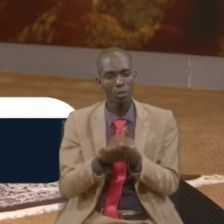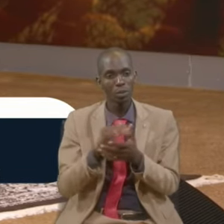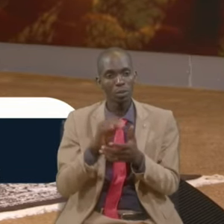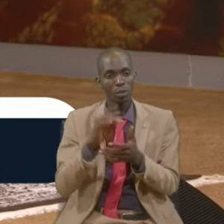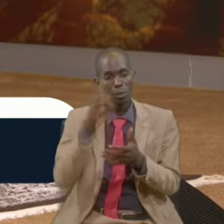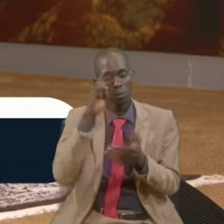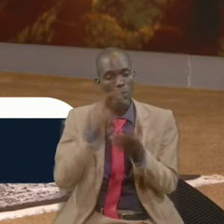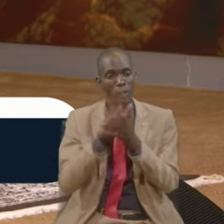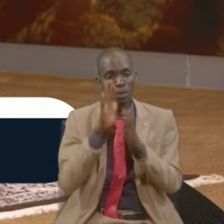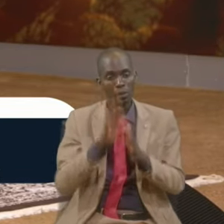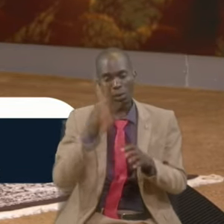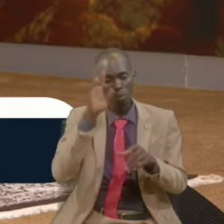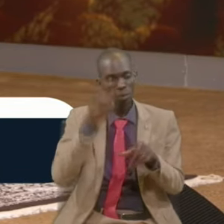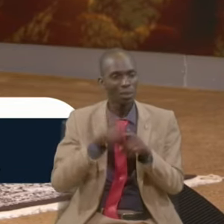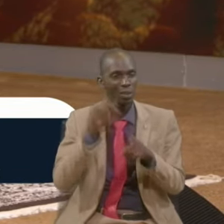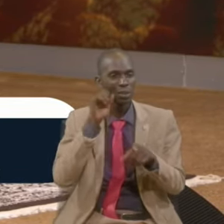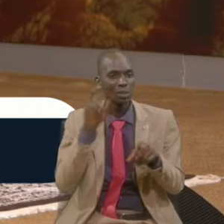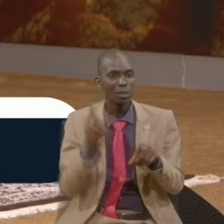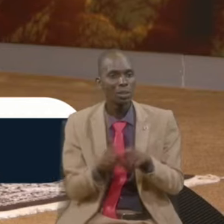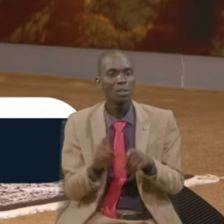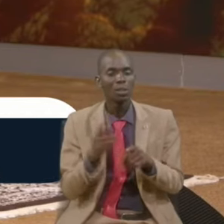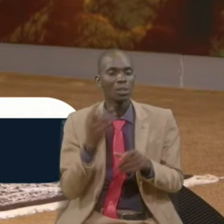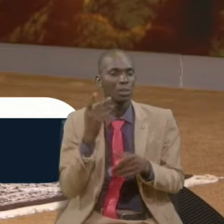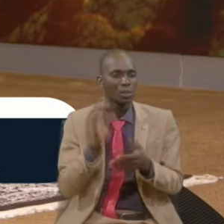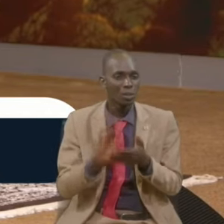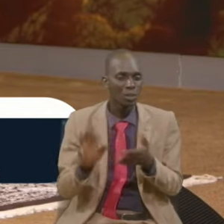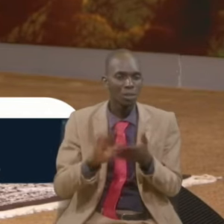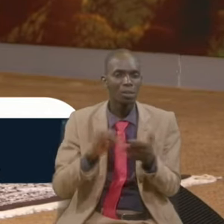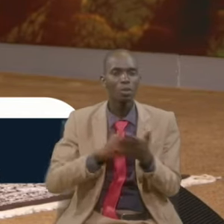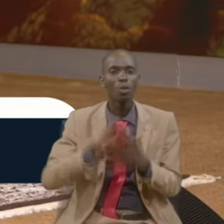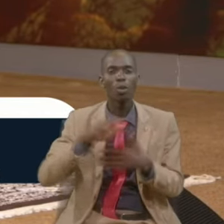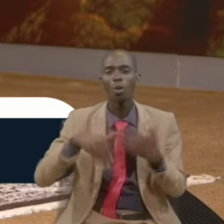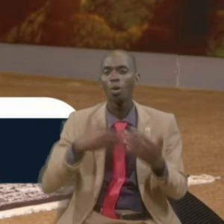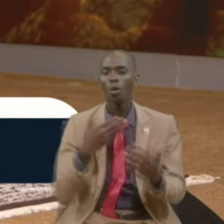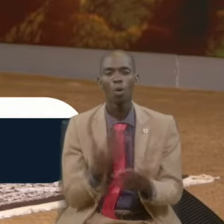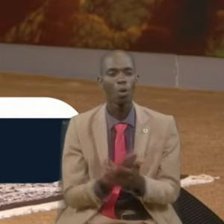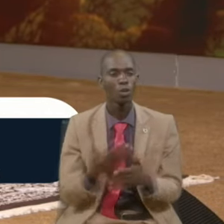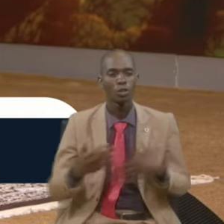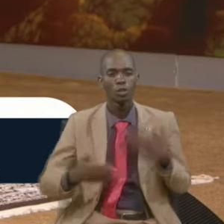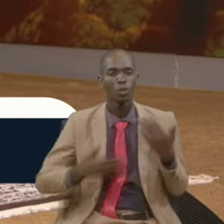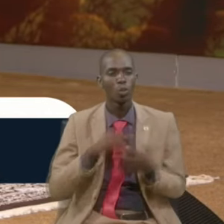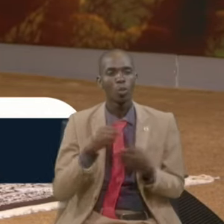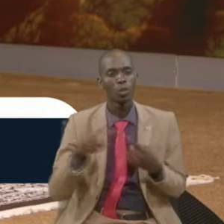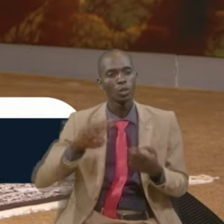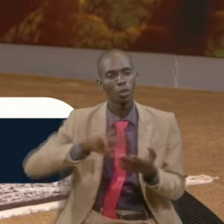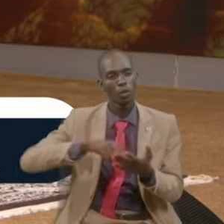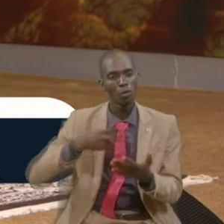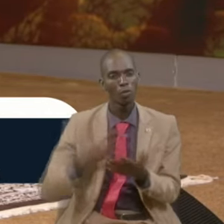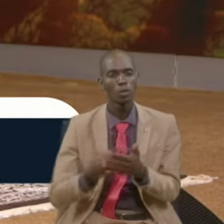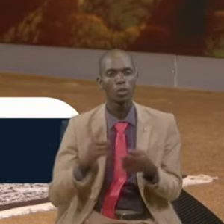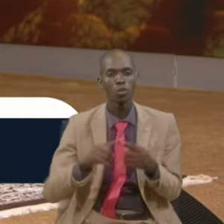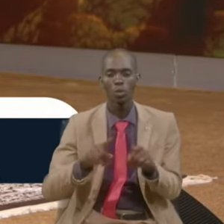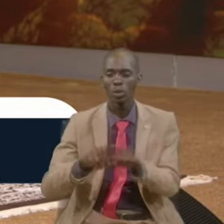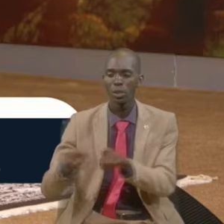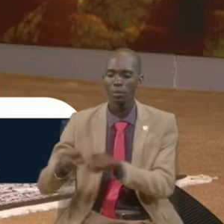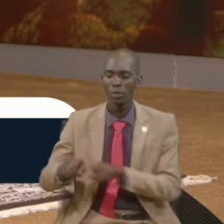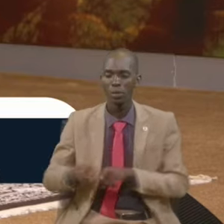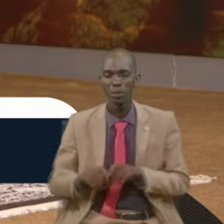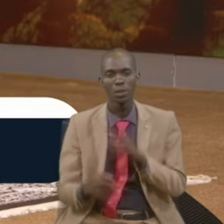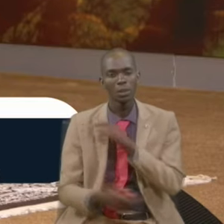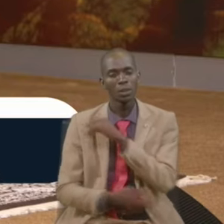fall into diverse temptations and trials. Don't mourn, don't be sorrowful, don't be crying. Look at